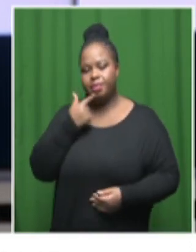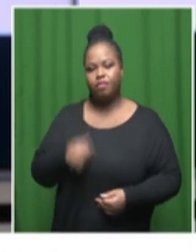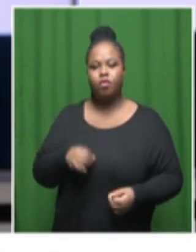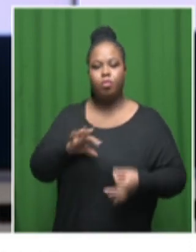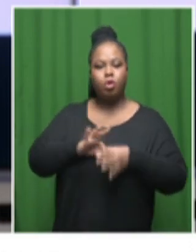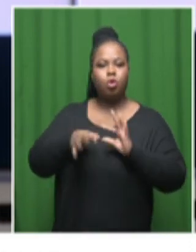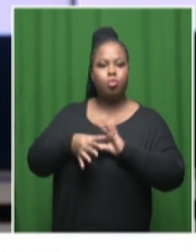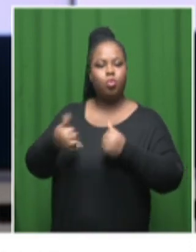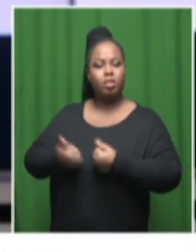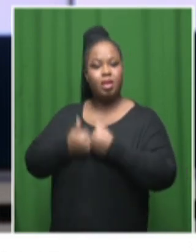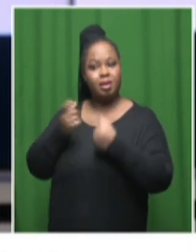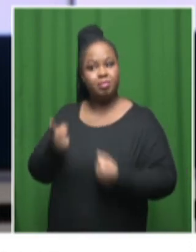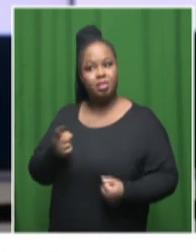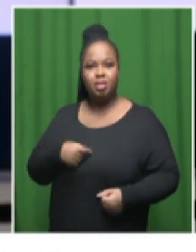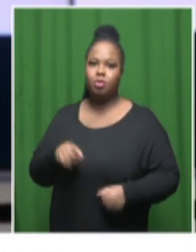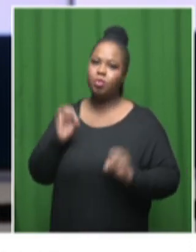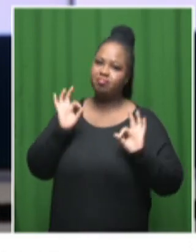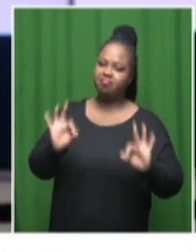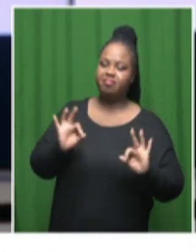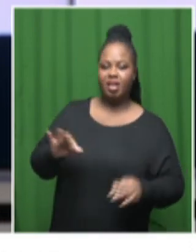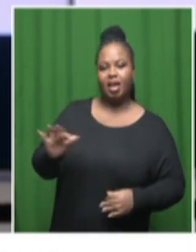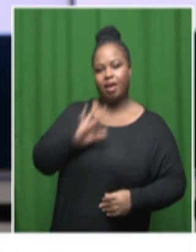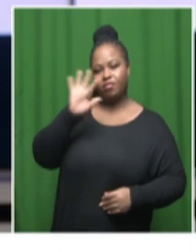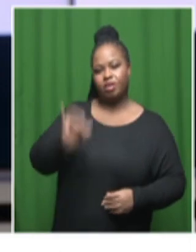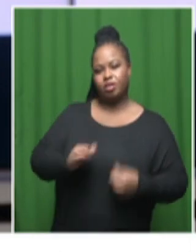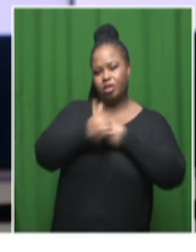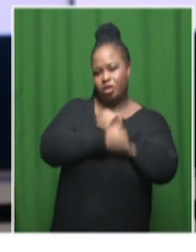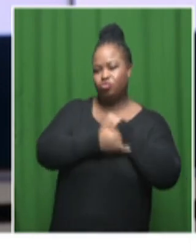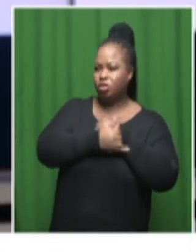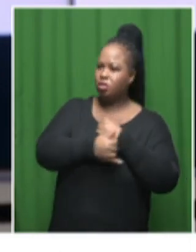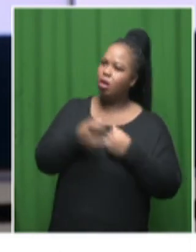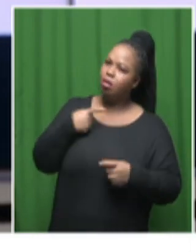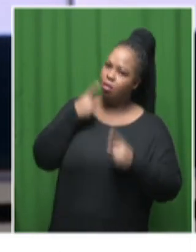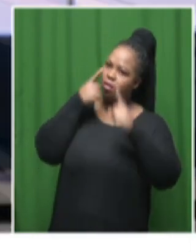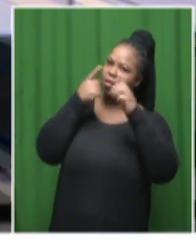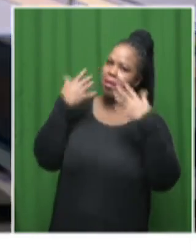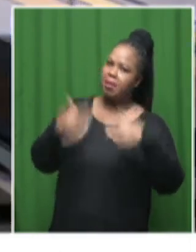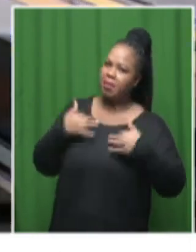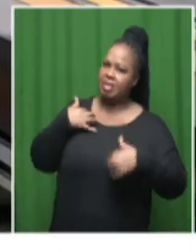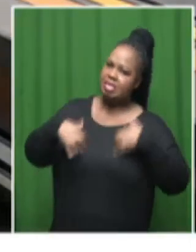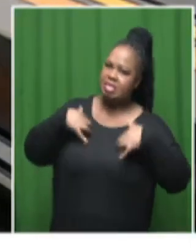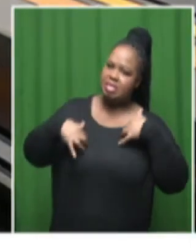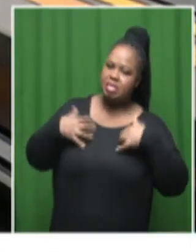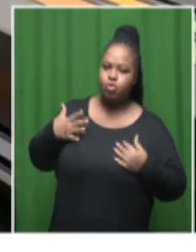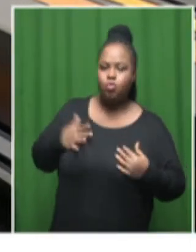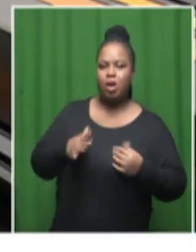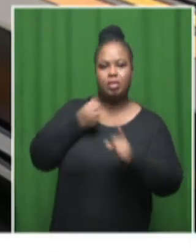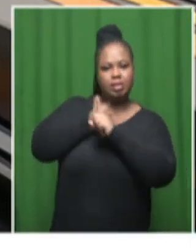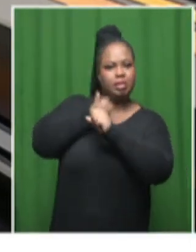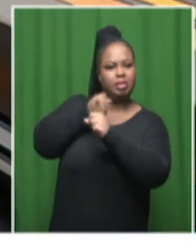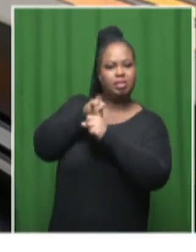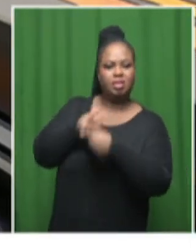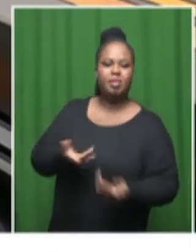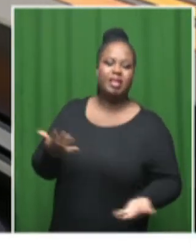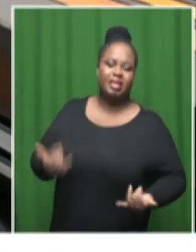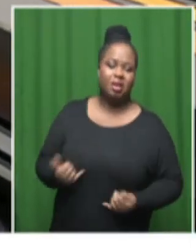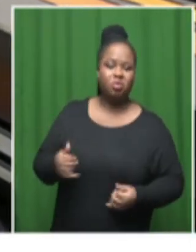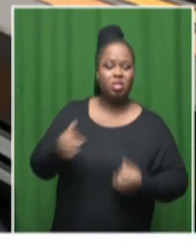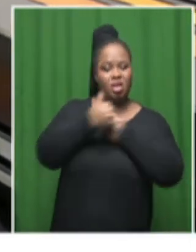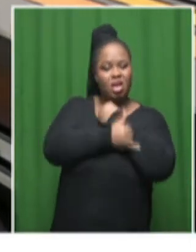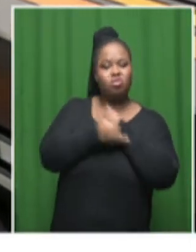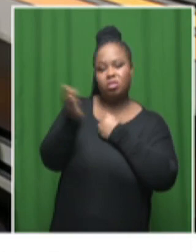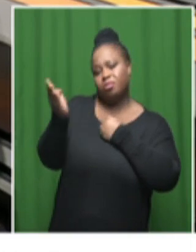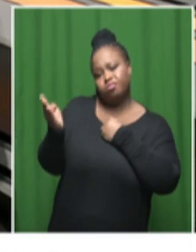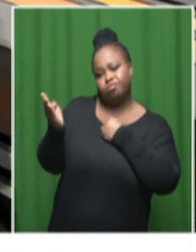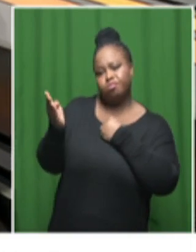Commonwealth Games. Yes. And that would have given these other African countries that run that they need. So to me, the countries that are here,